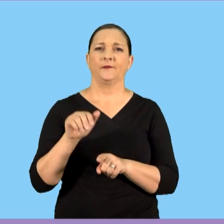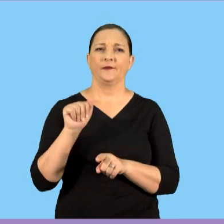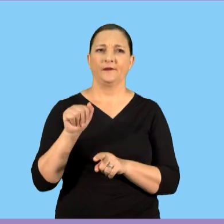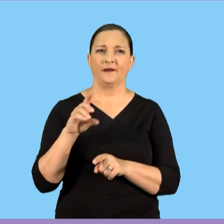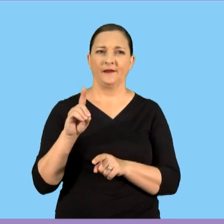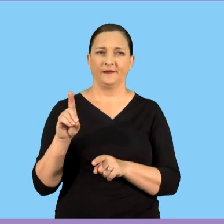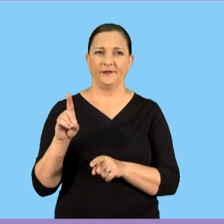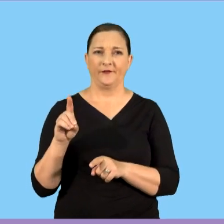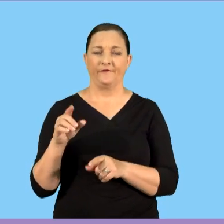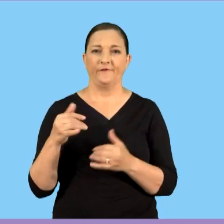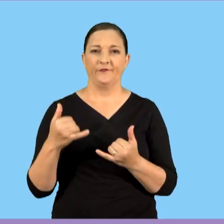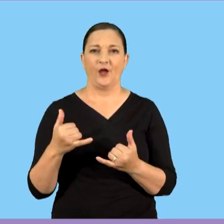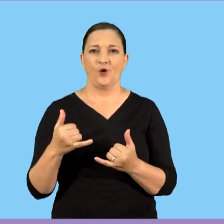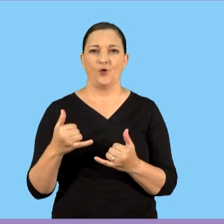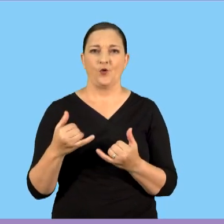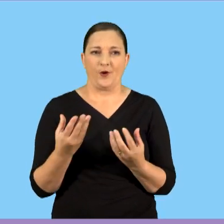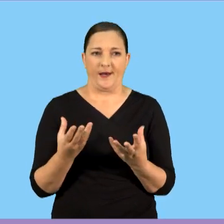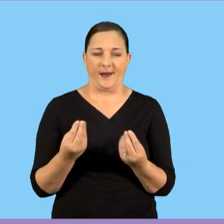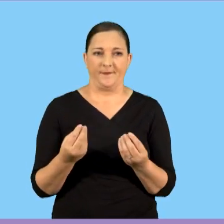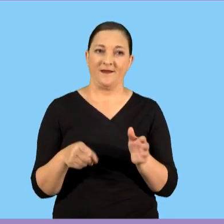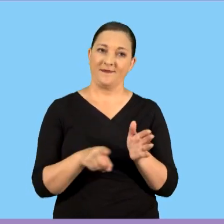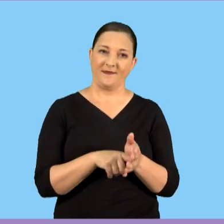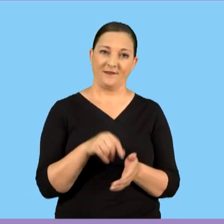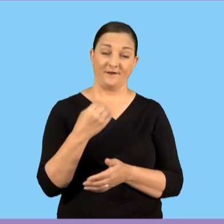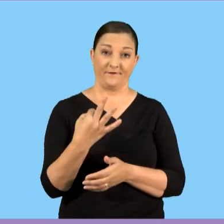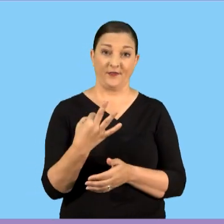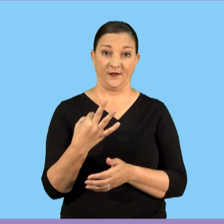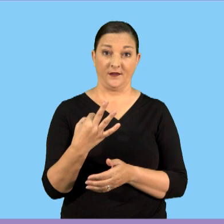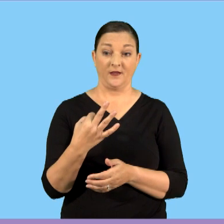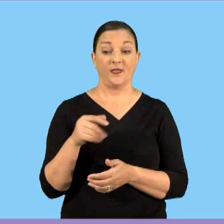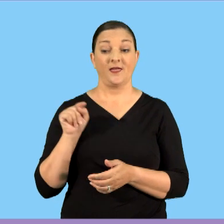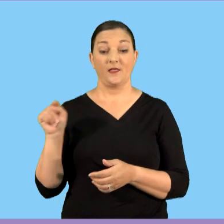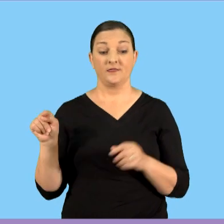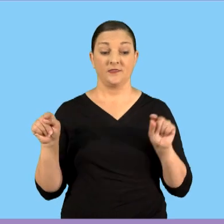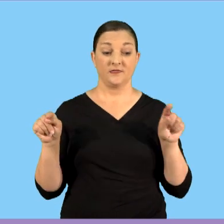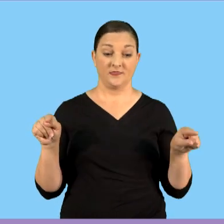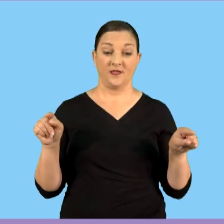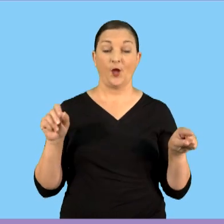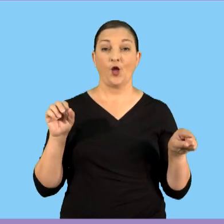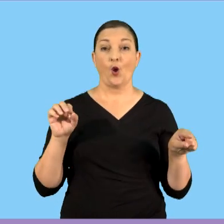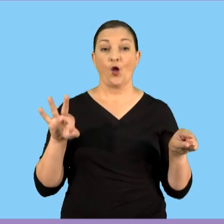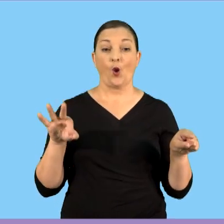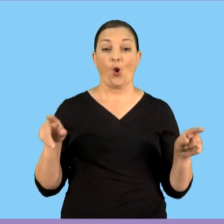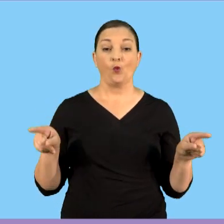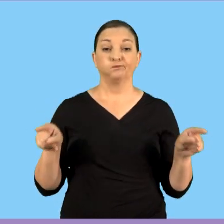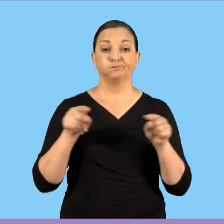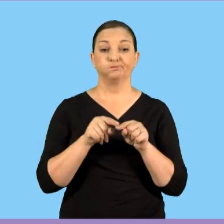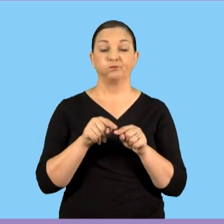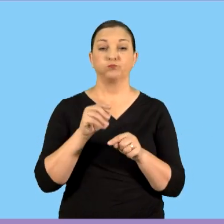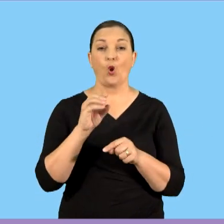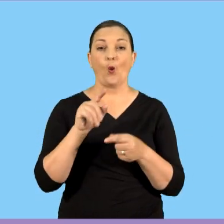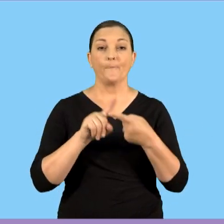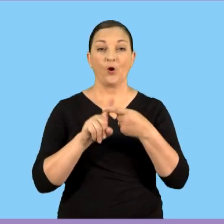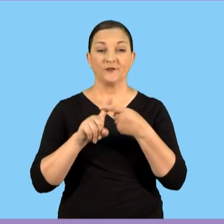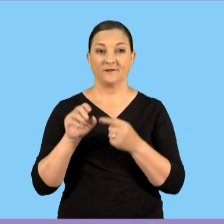inverse. The additive inverse of negative 3 is a positive 3. So 9 plus 3